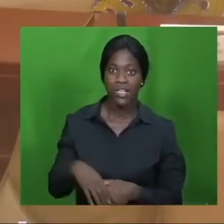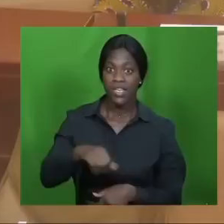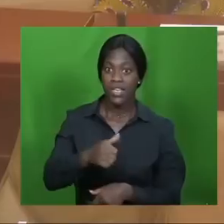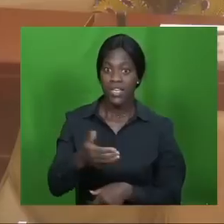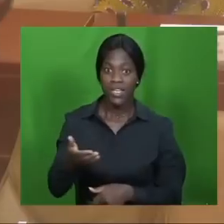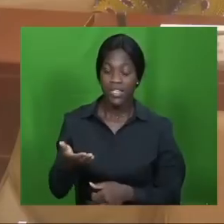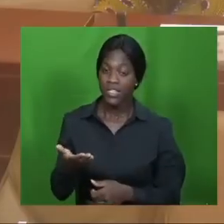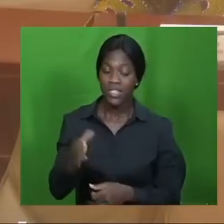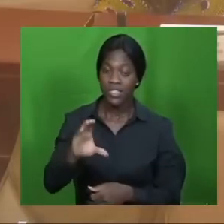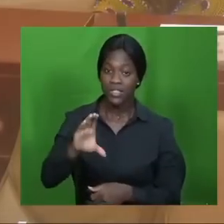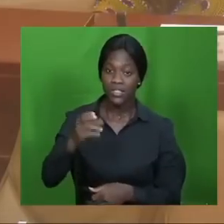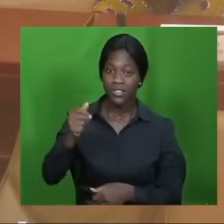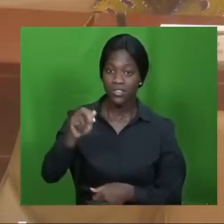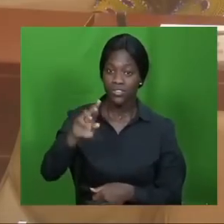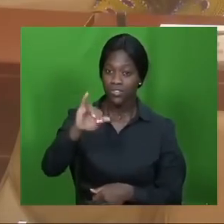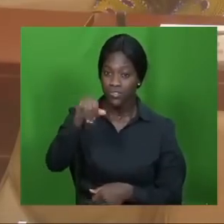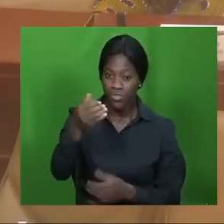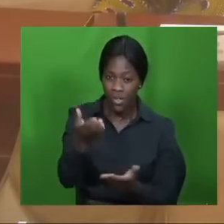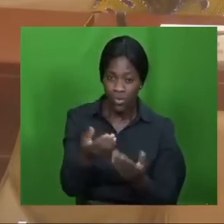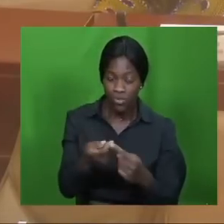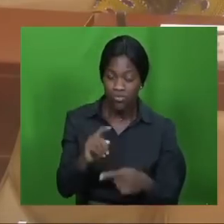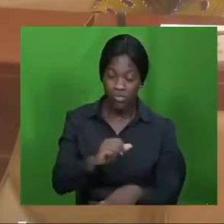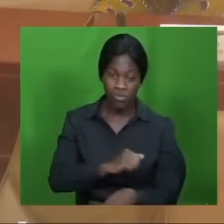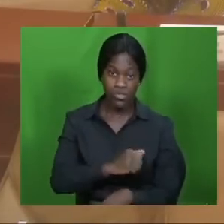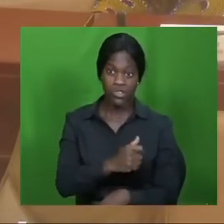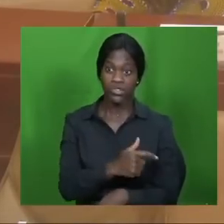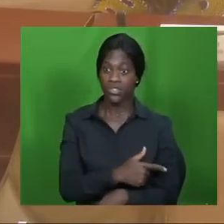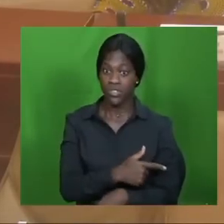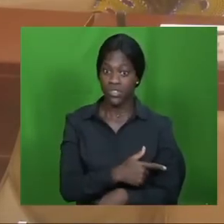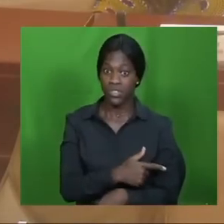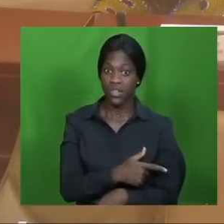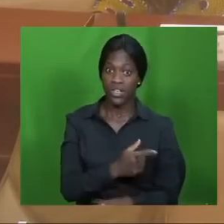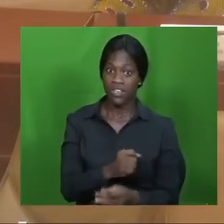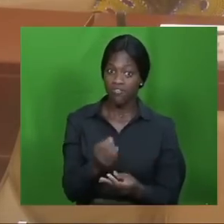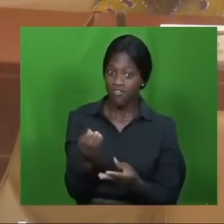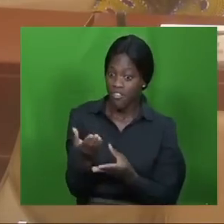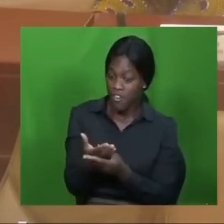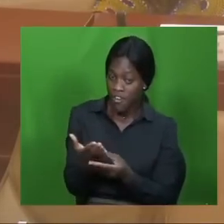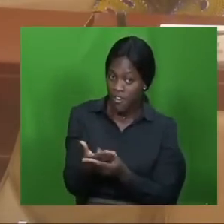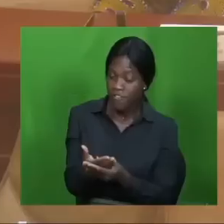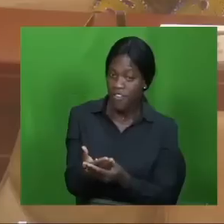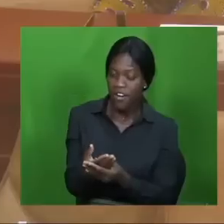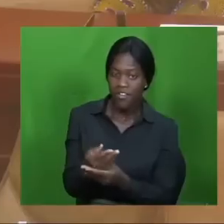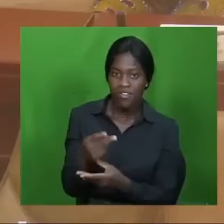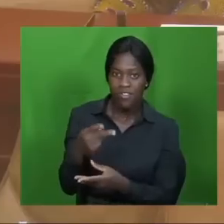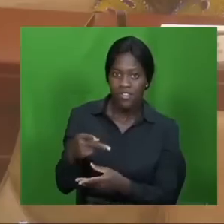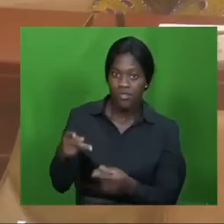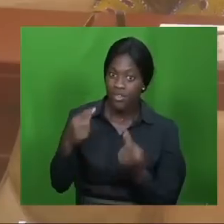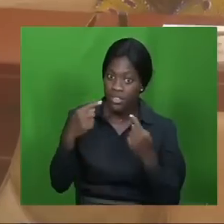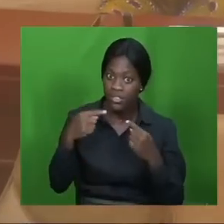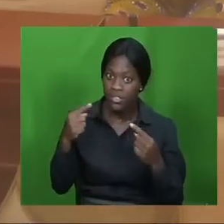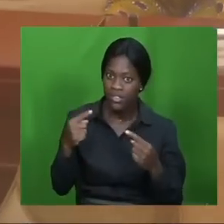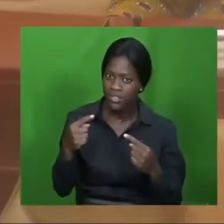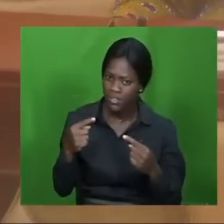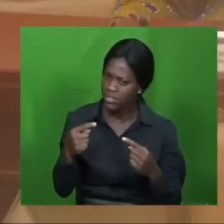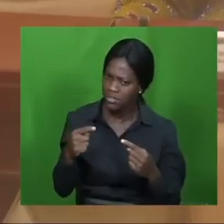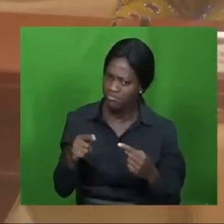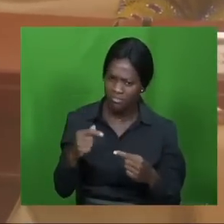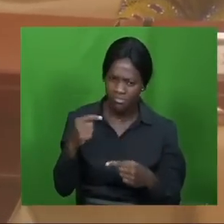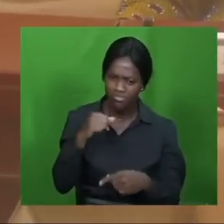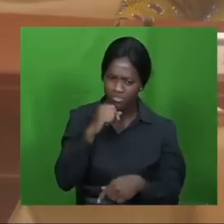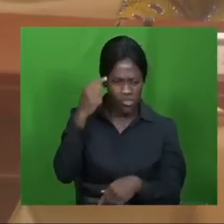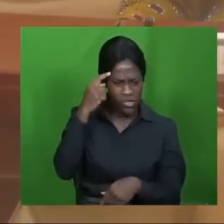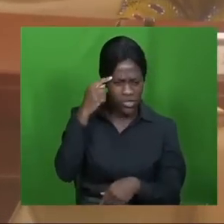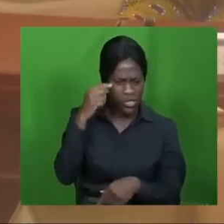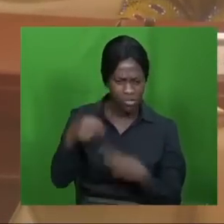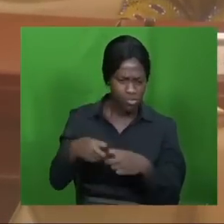the Auditor General, when we have filed our assets declaration, shouldn't be a problem. And